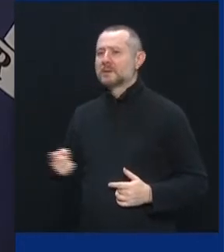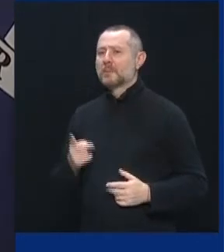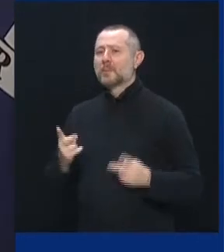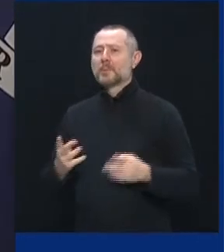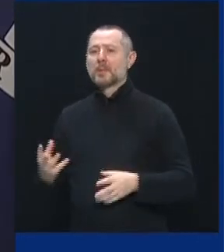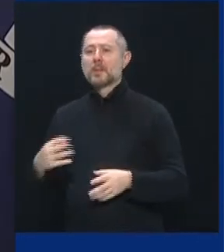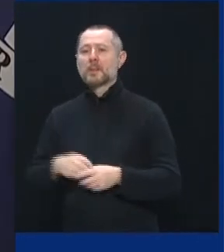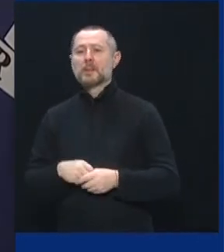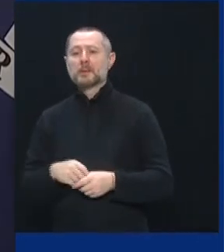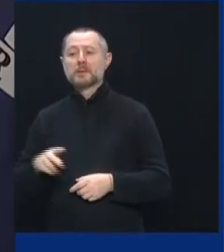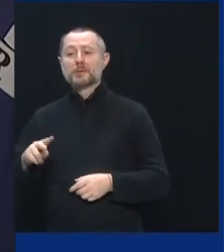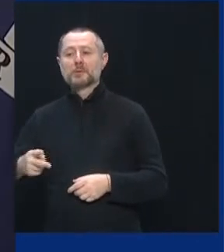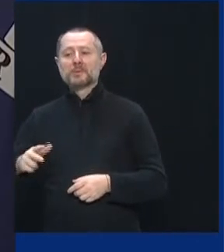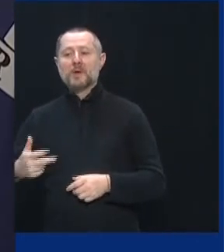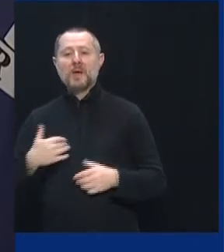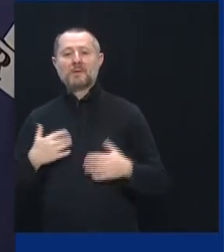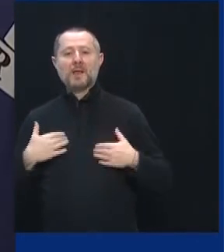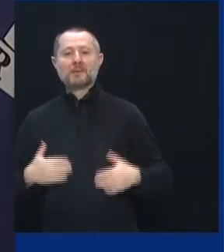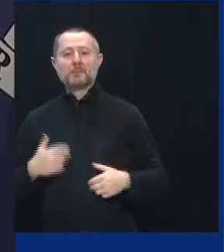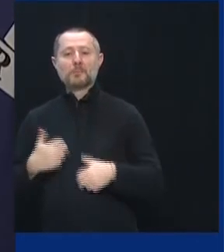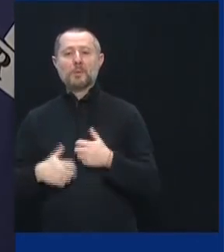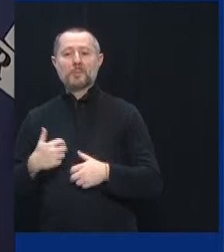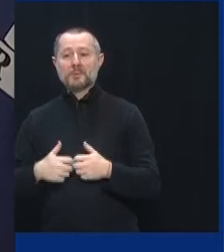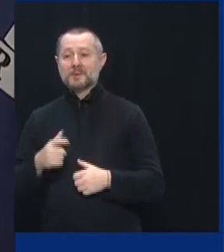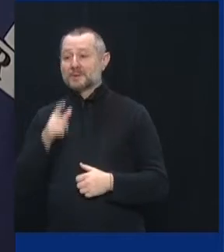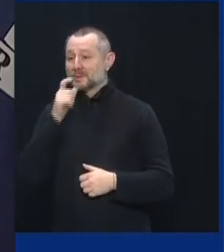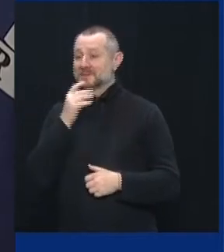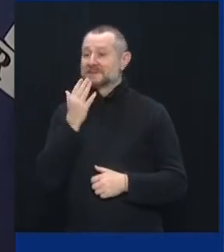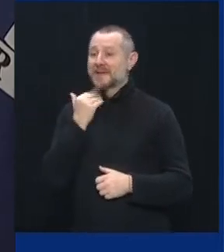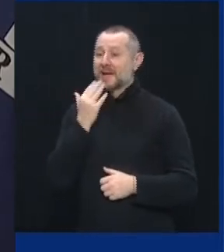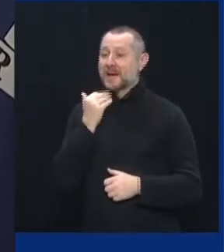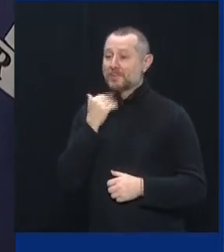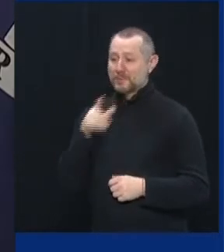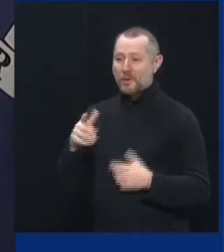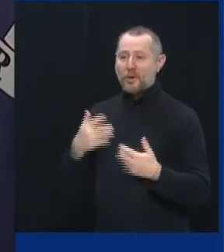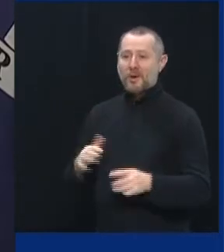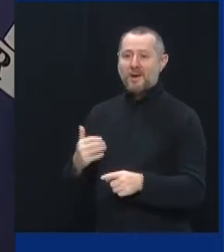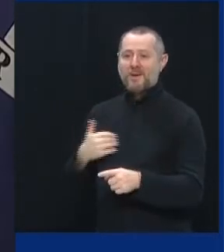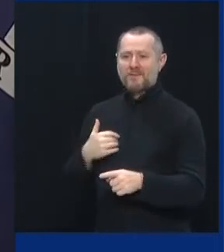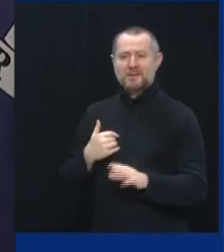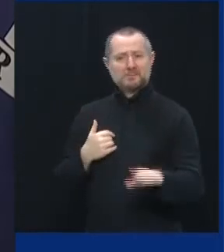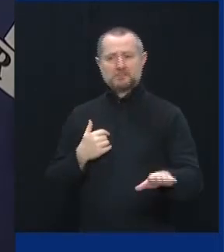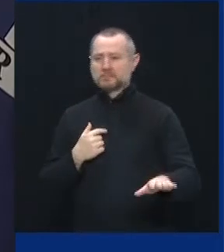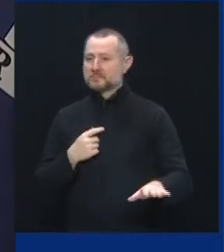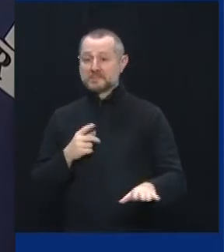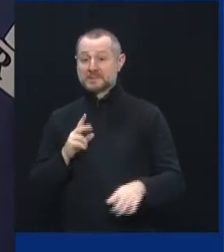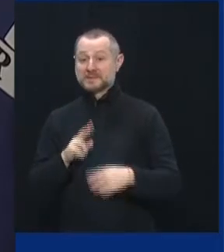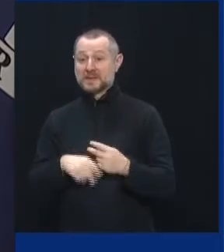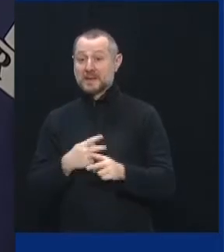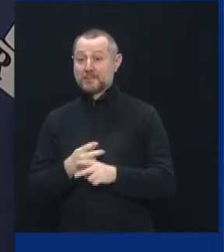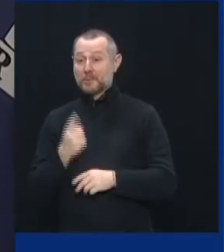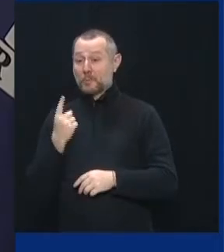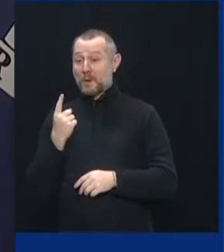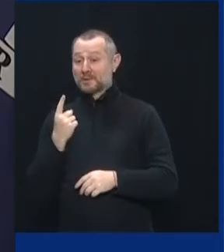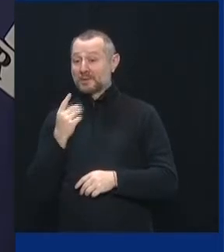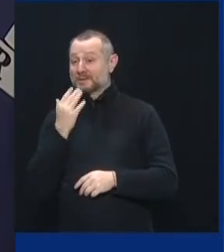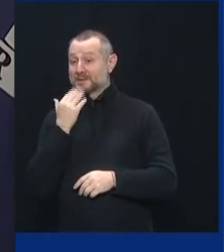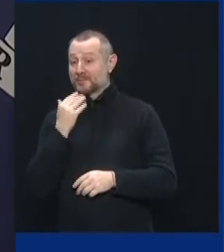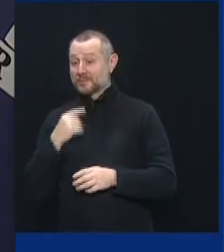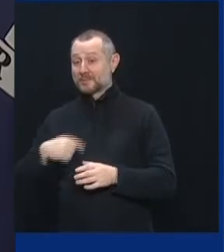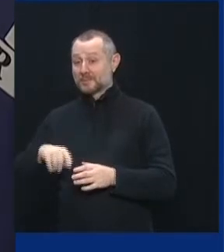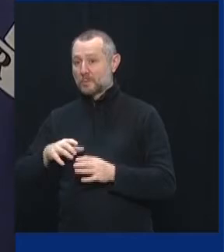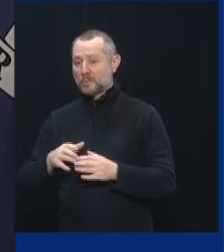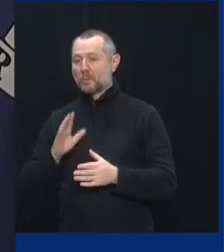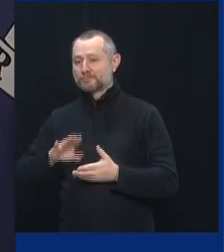to a diabetic who says type 1 won't be included as soon as type 2, even according to CDC's phases